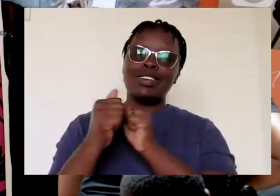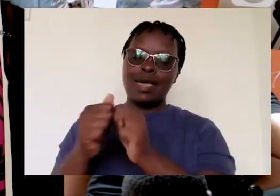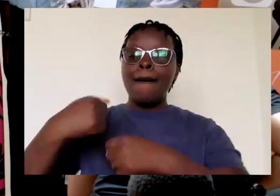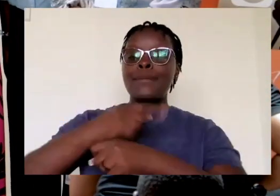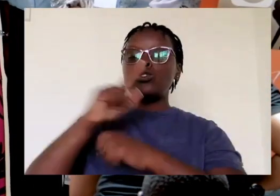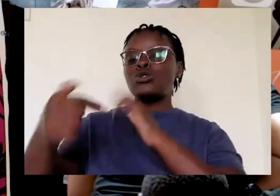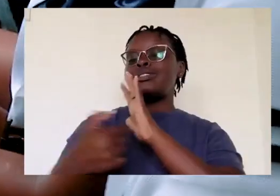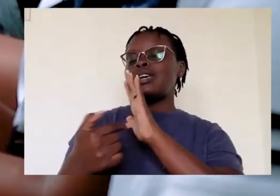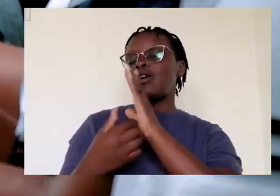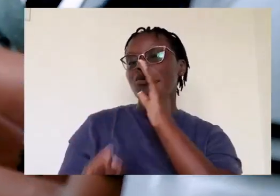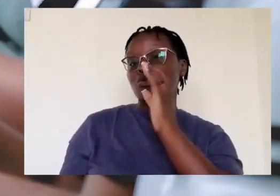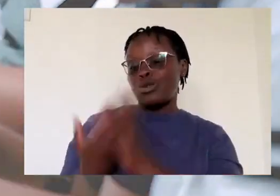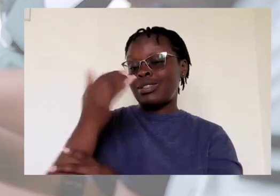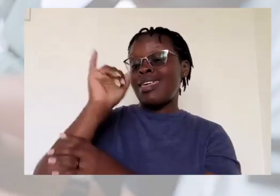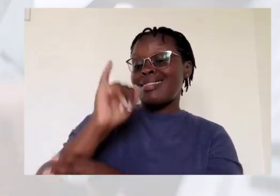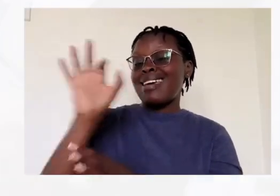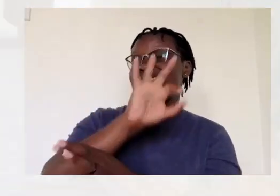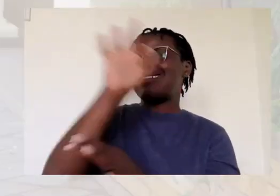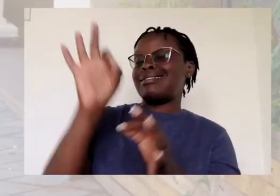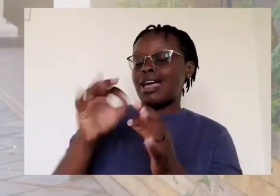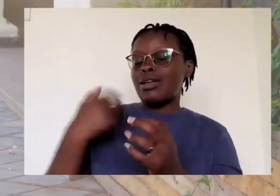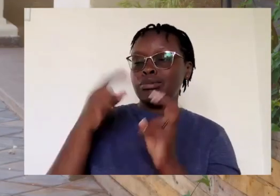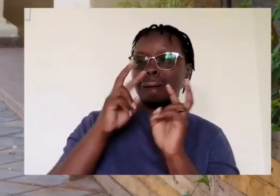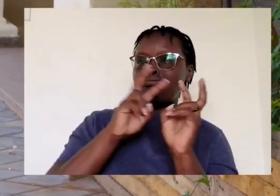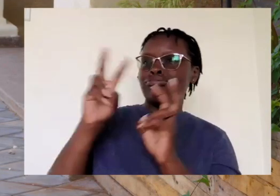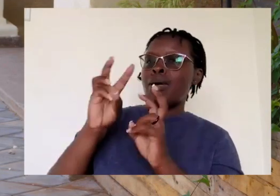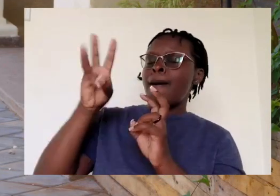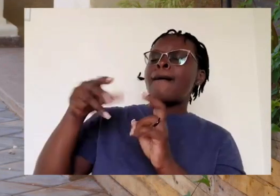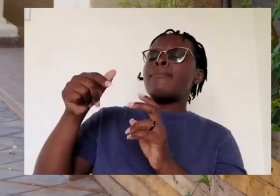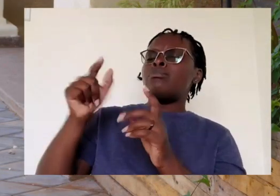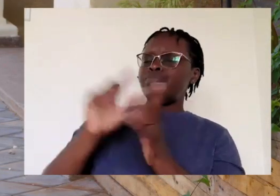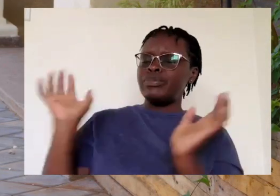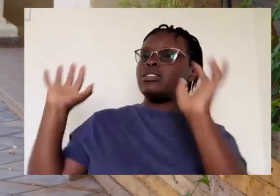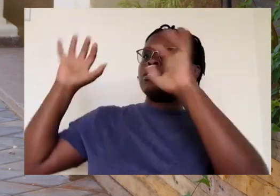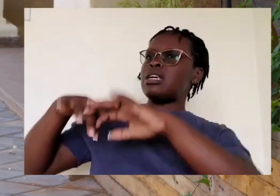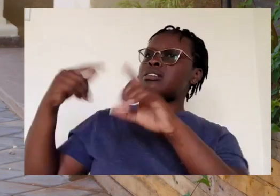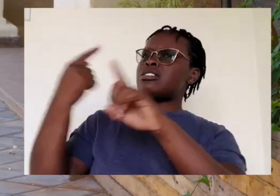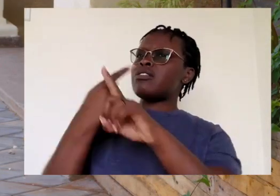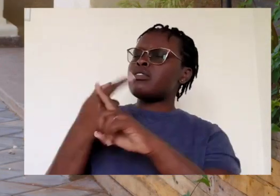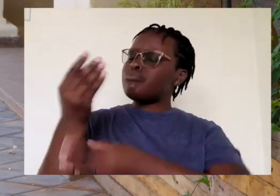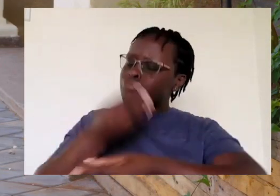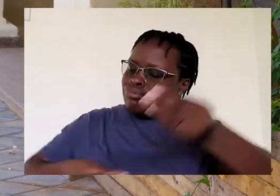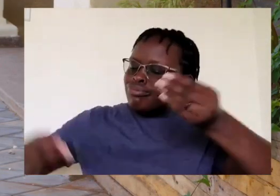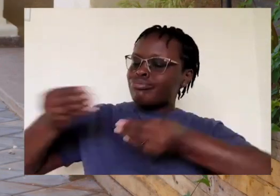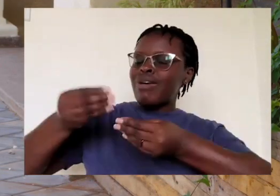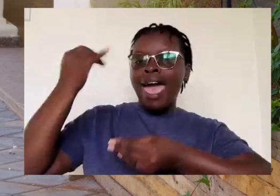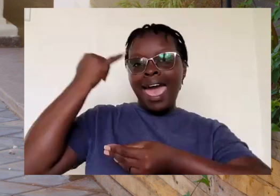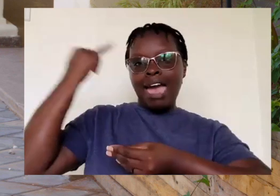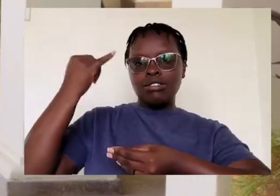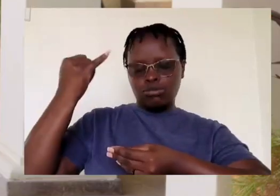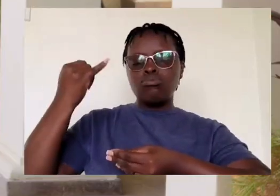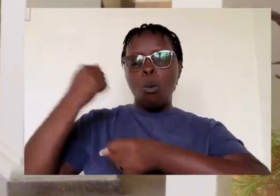to grow and create impact. And that is exactly what we've seen here at the Pwani EdTech Summit. Stakeholders coming together, exchanging